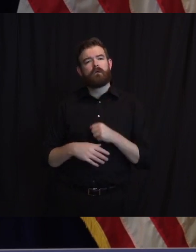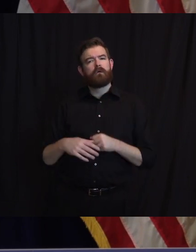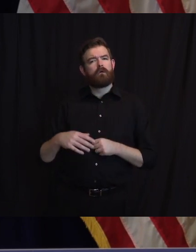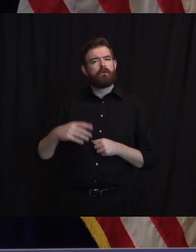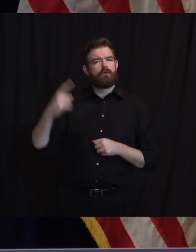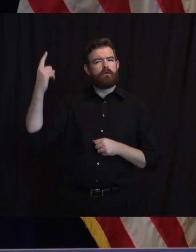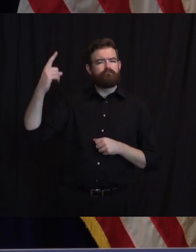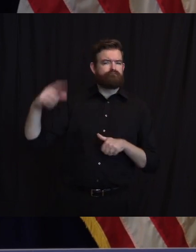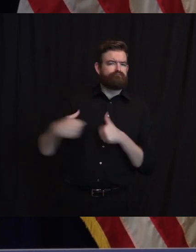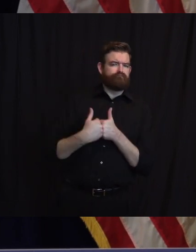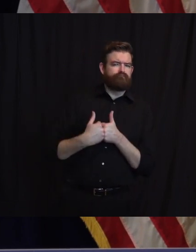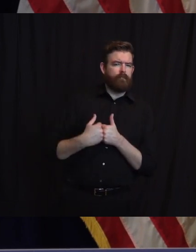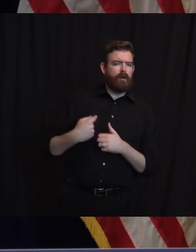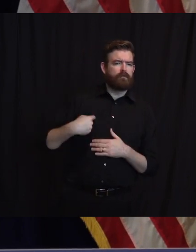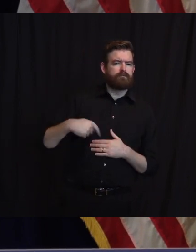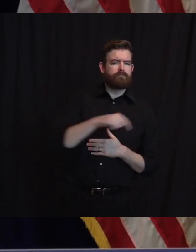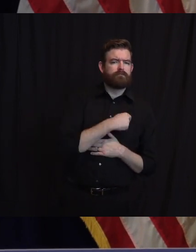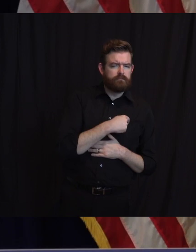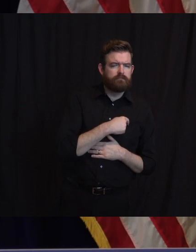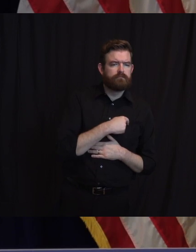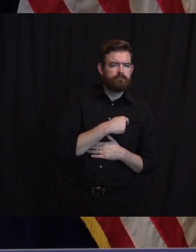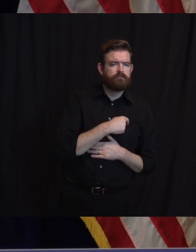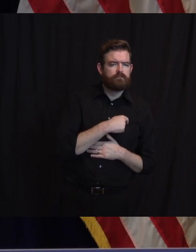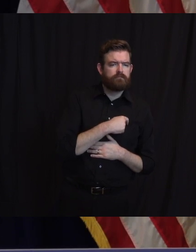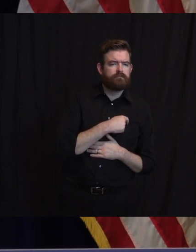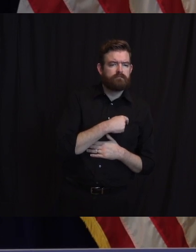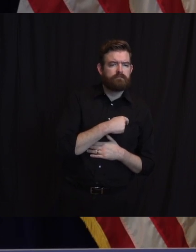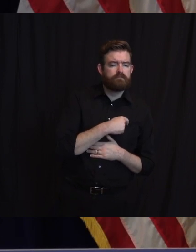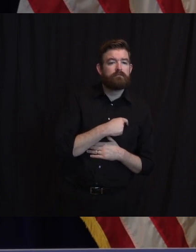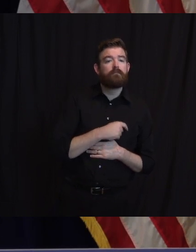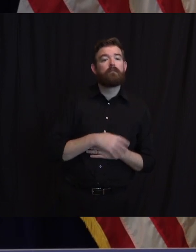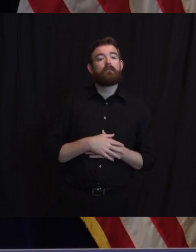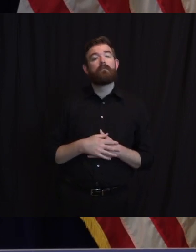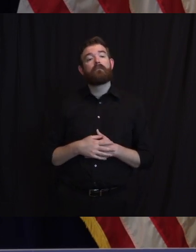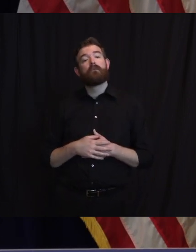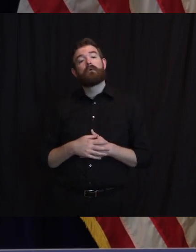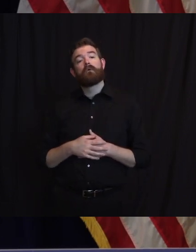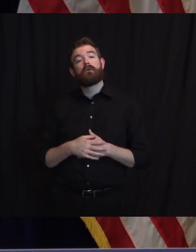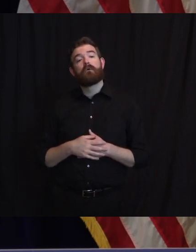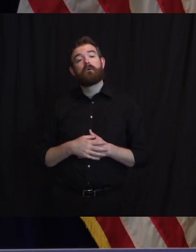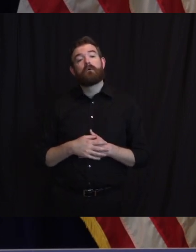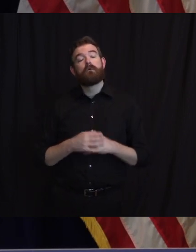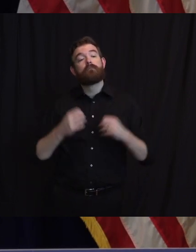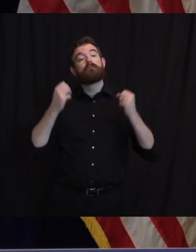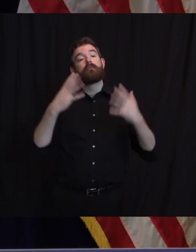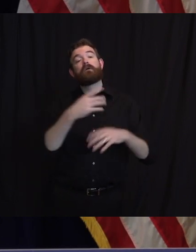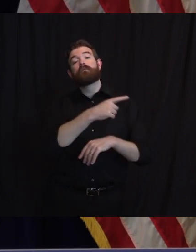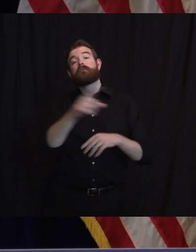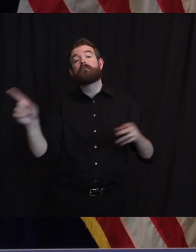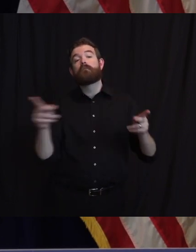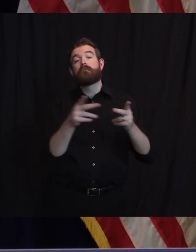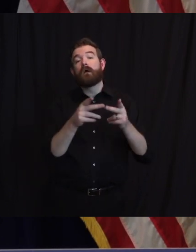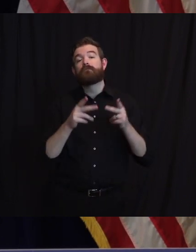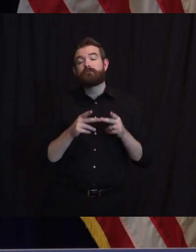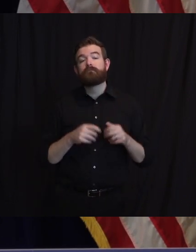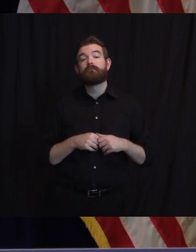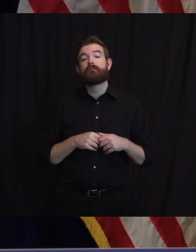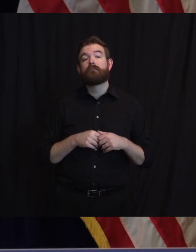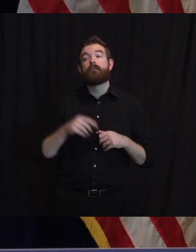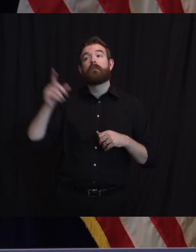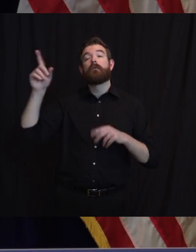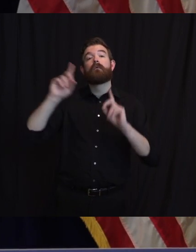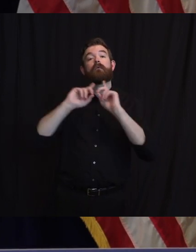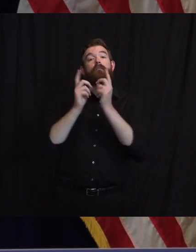standardized it. They want to do all their events after July 6th, this is based on DOE's guidance, drive-in, congregating at a